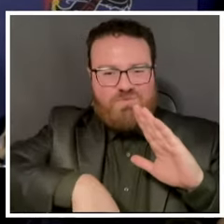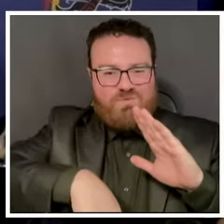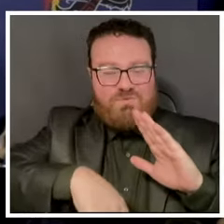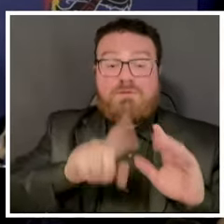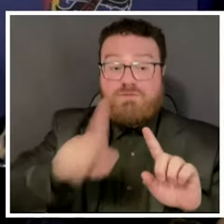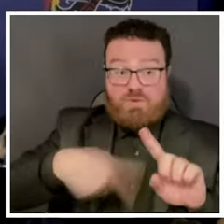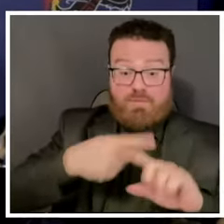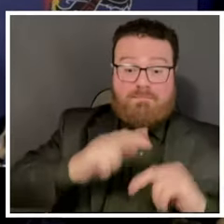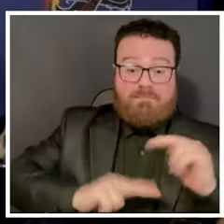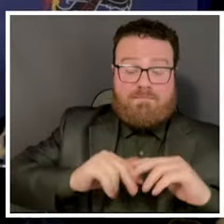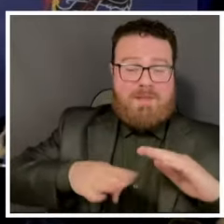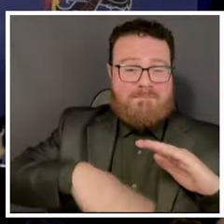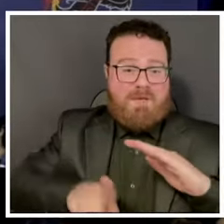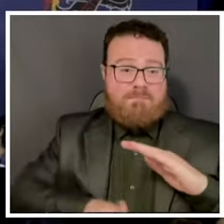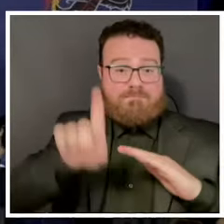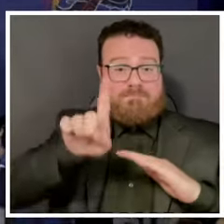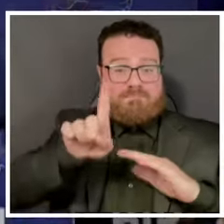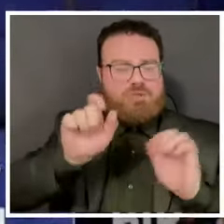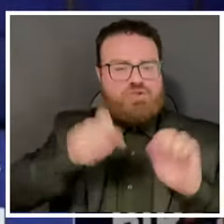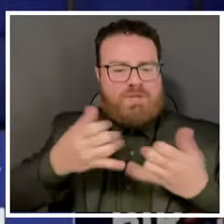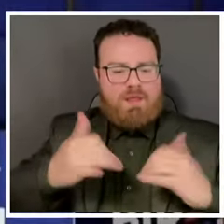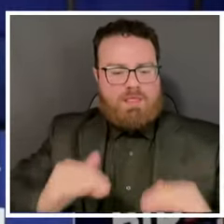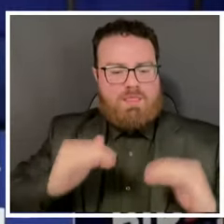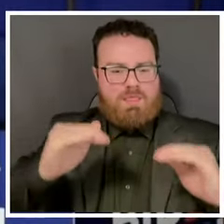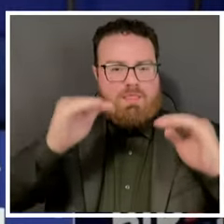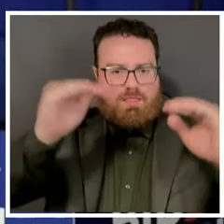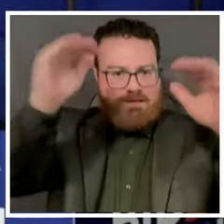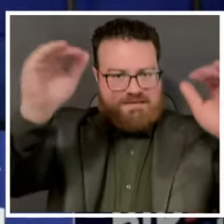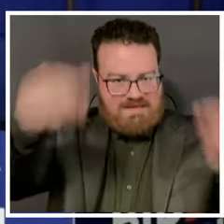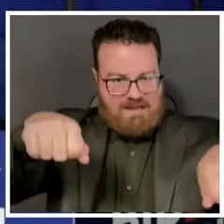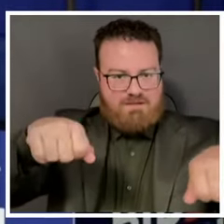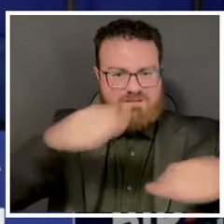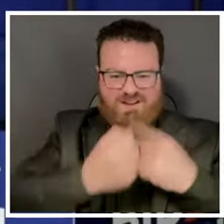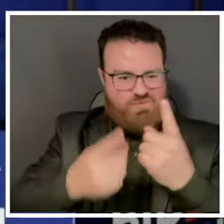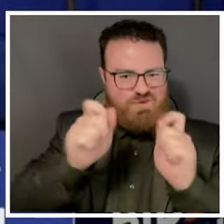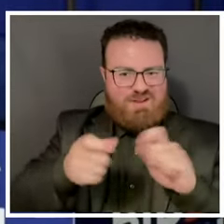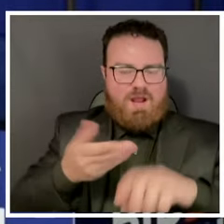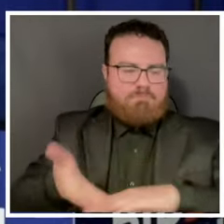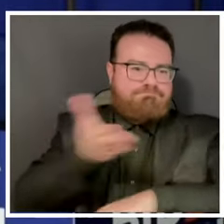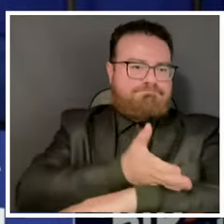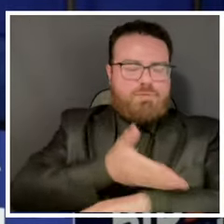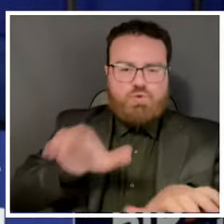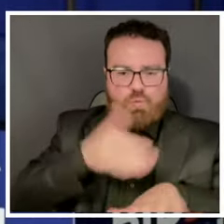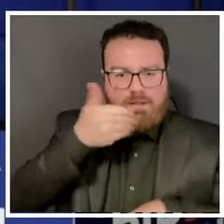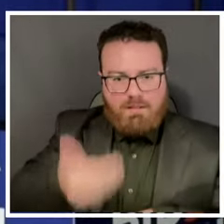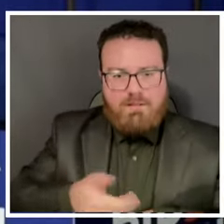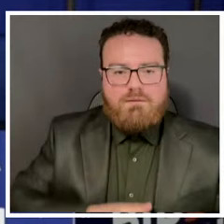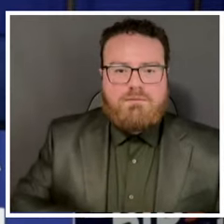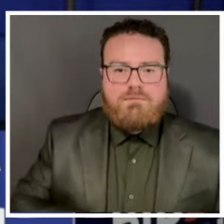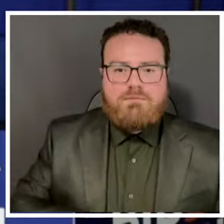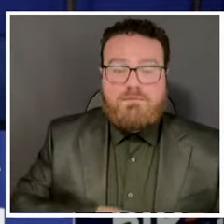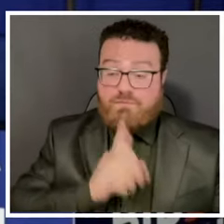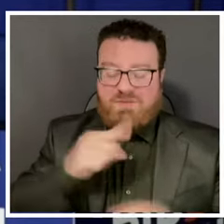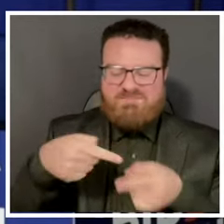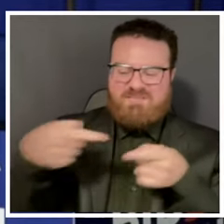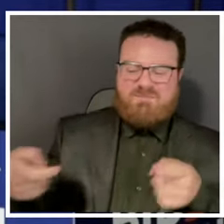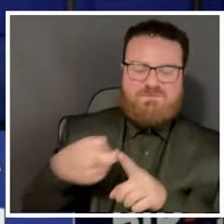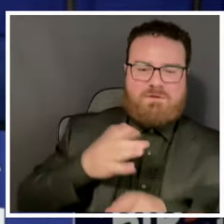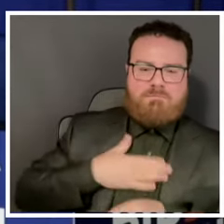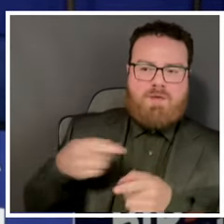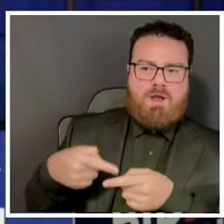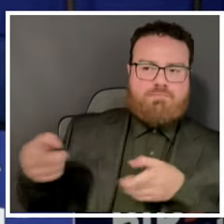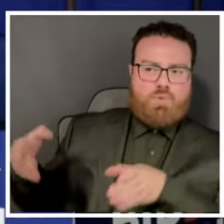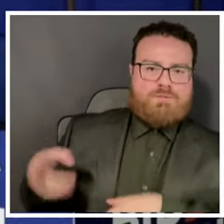does well, and the wealthy still do very well. We all do well. There's a stark contrast from my opponent. He looks at the economy